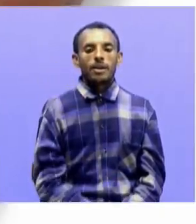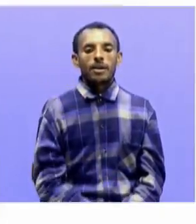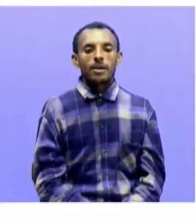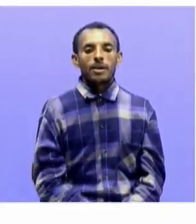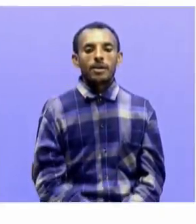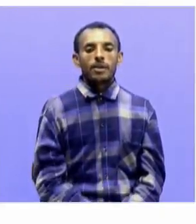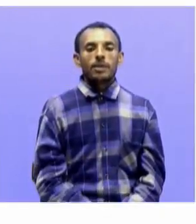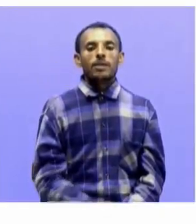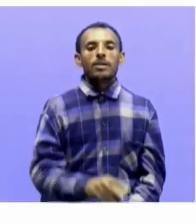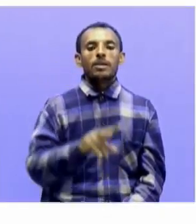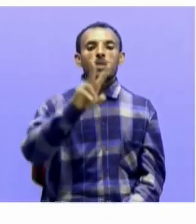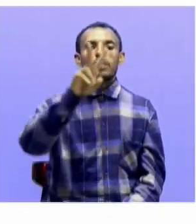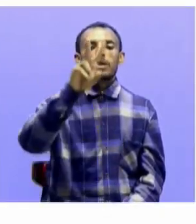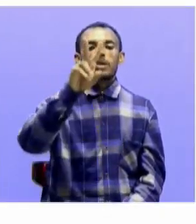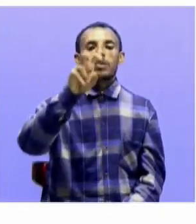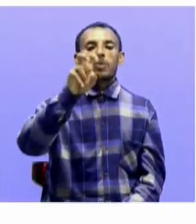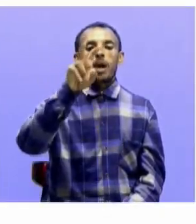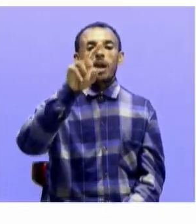20